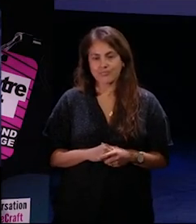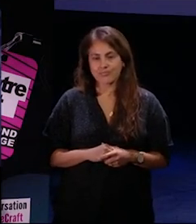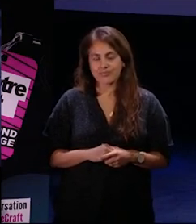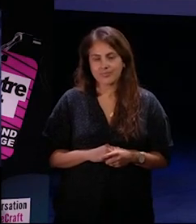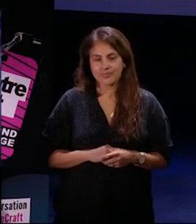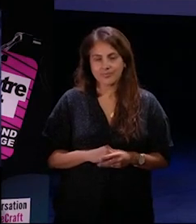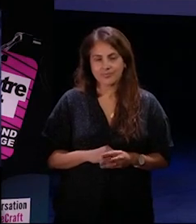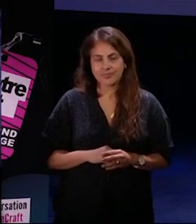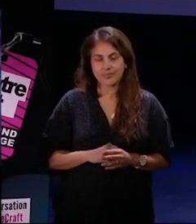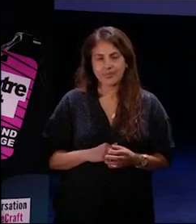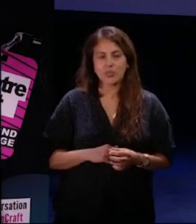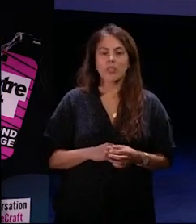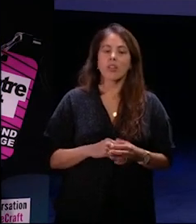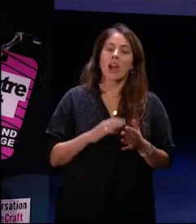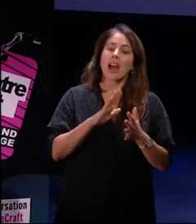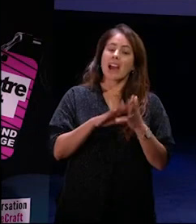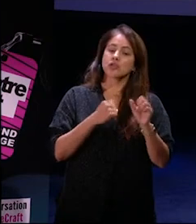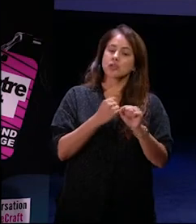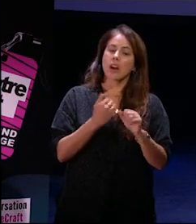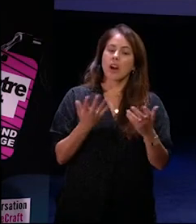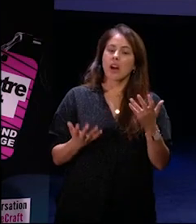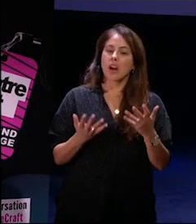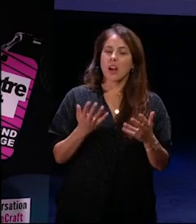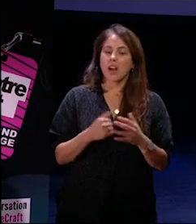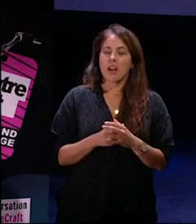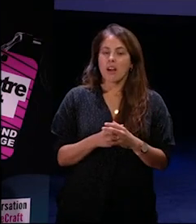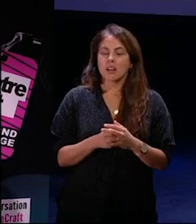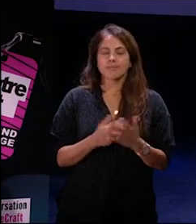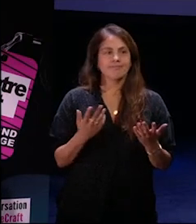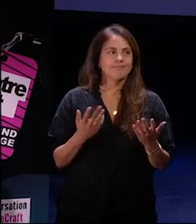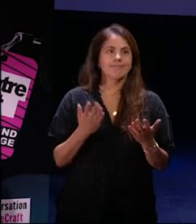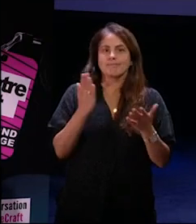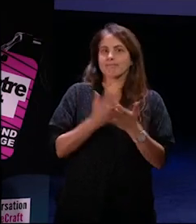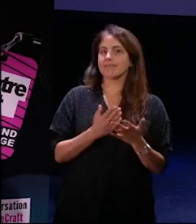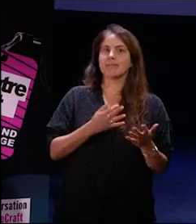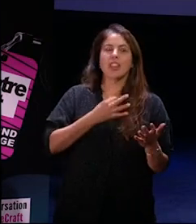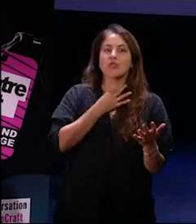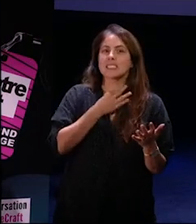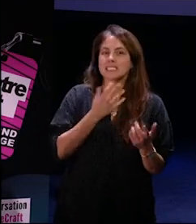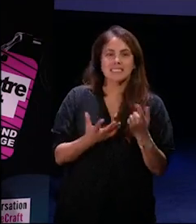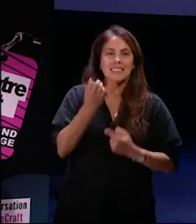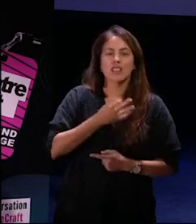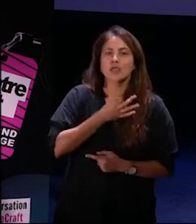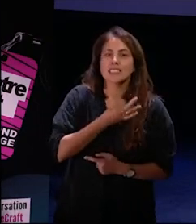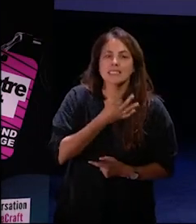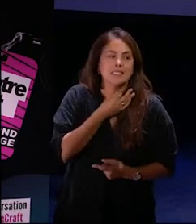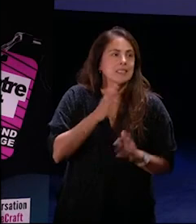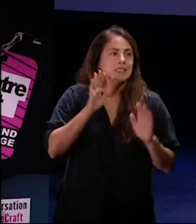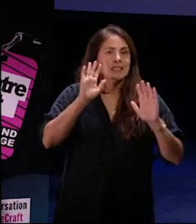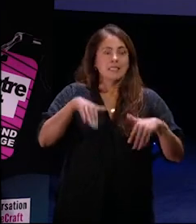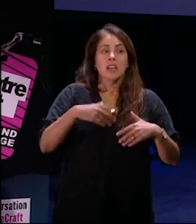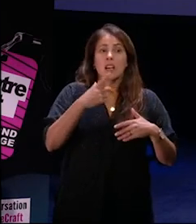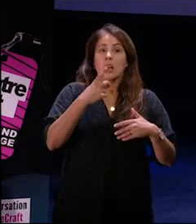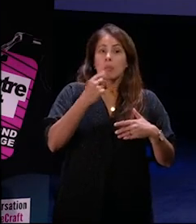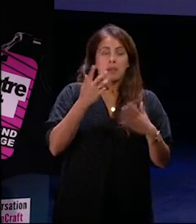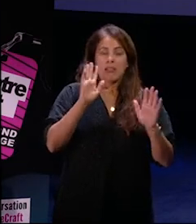Cool. It's not easy to know about making the jump, and maybe you make the jump and then you find that things didn't